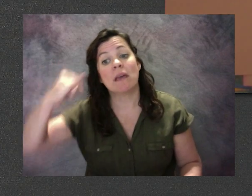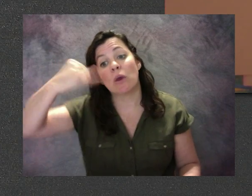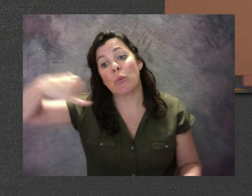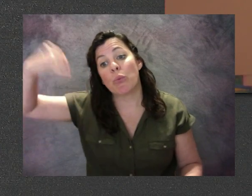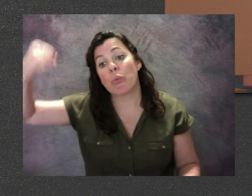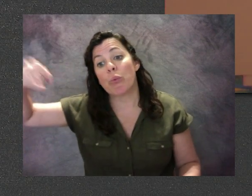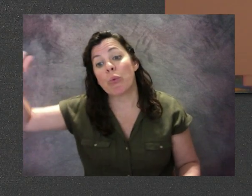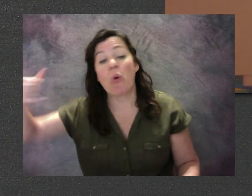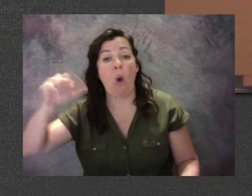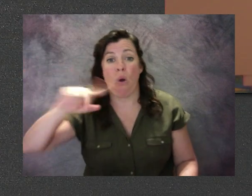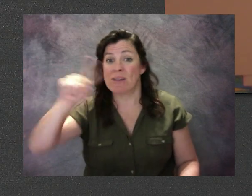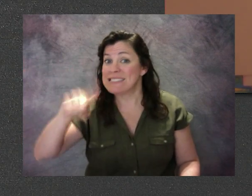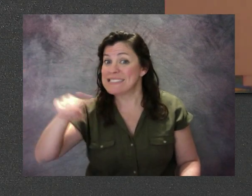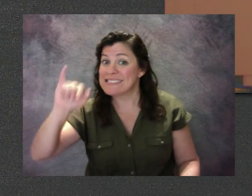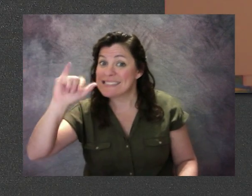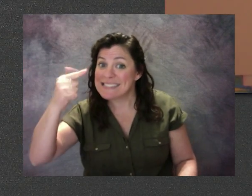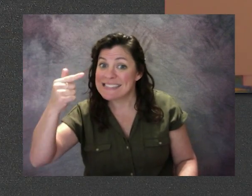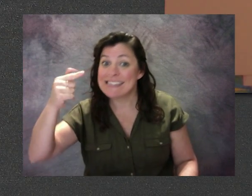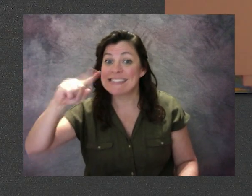thick lines,